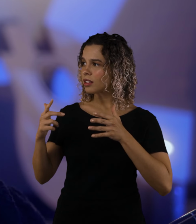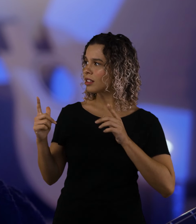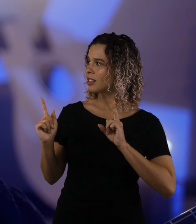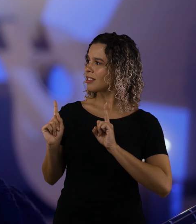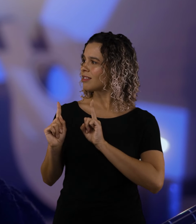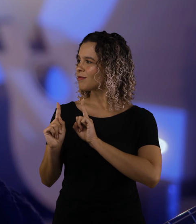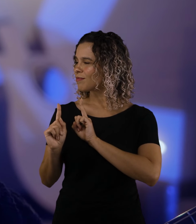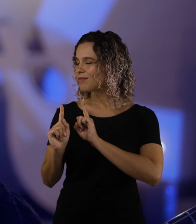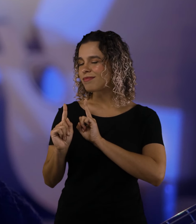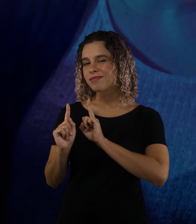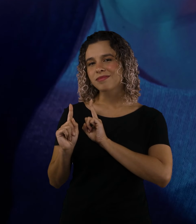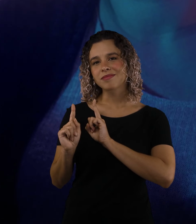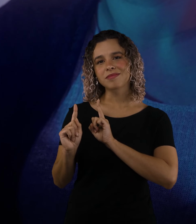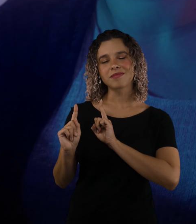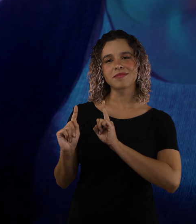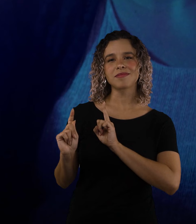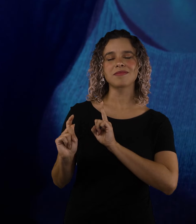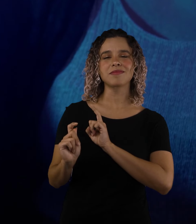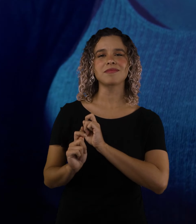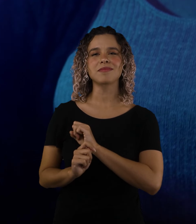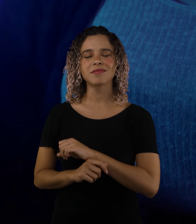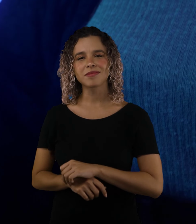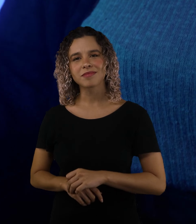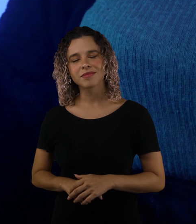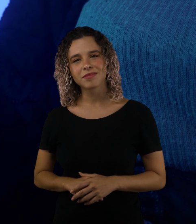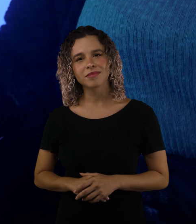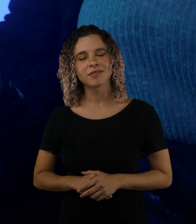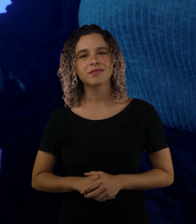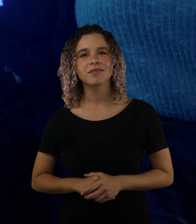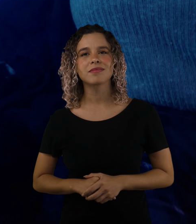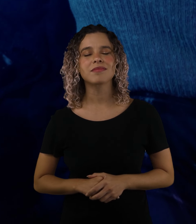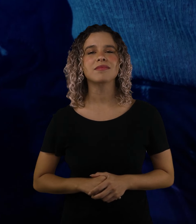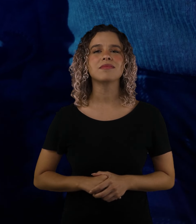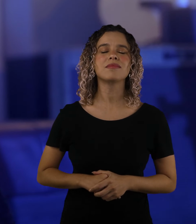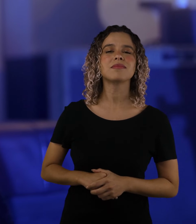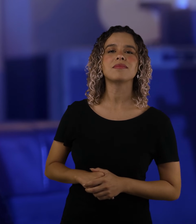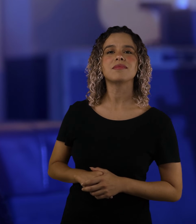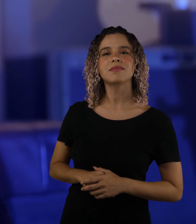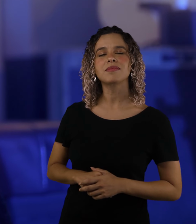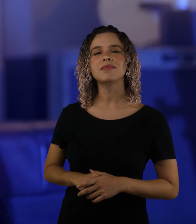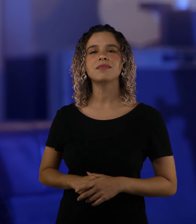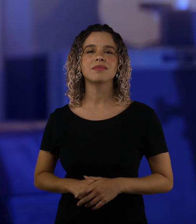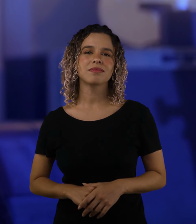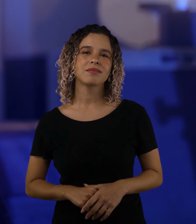as mãos ao rosto. No estúdio, partes de violões desmontados.